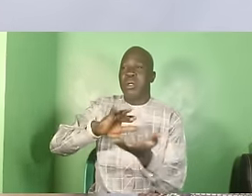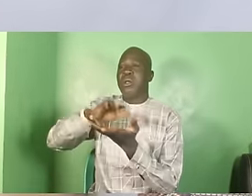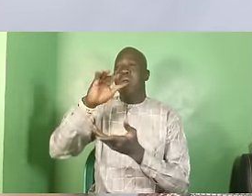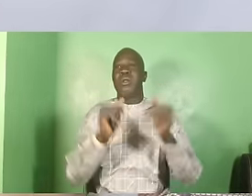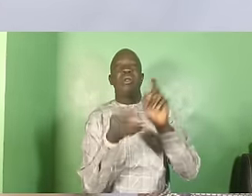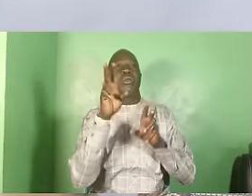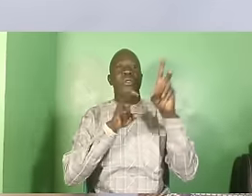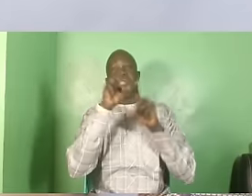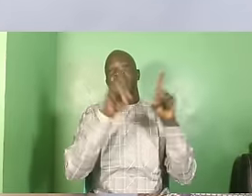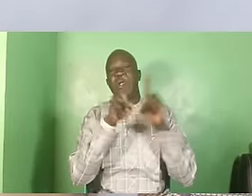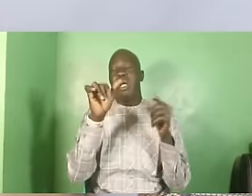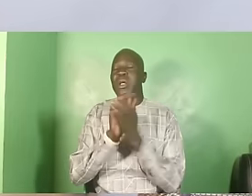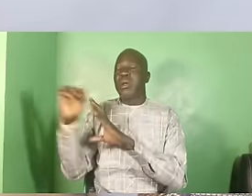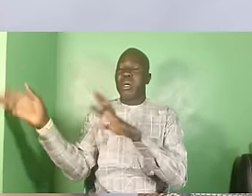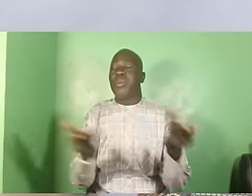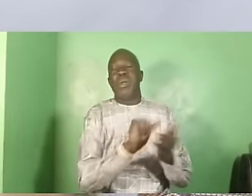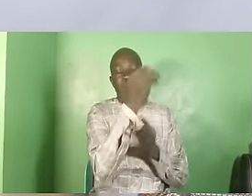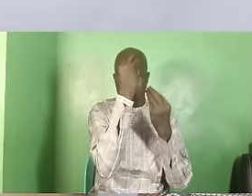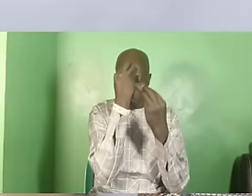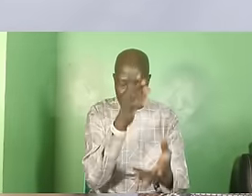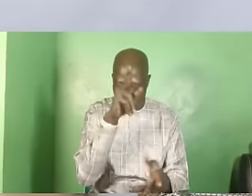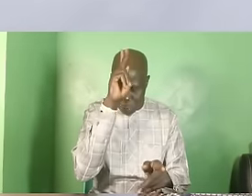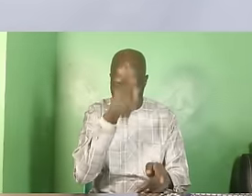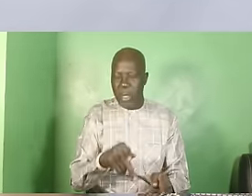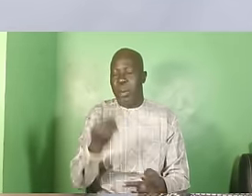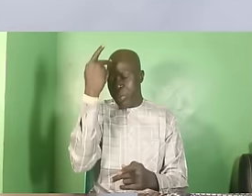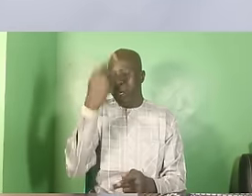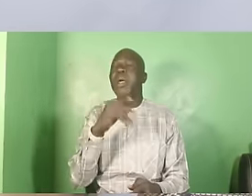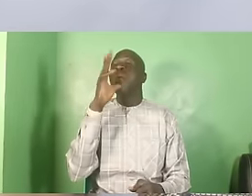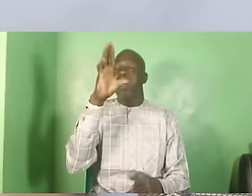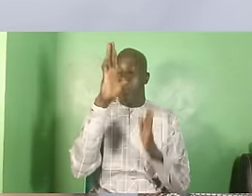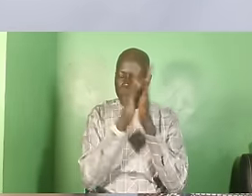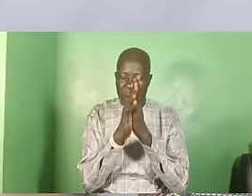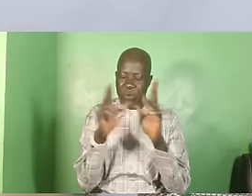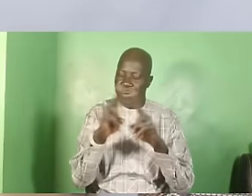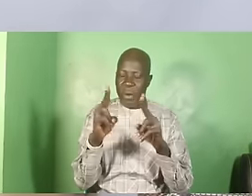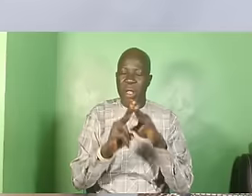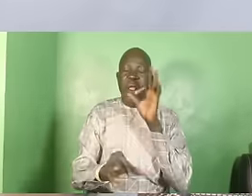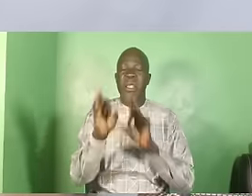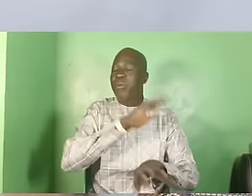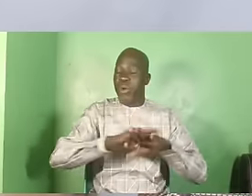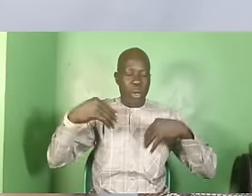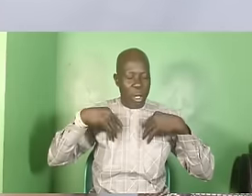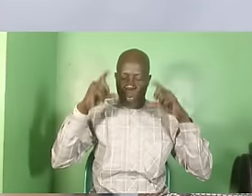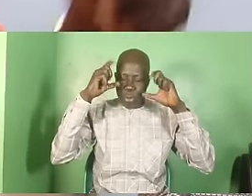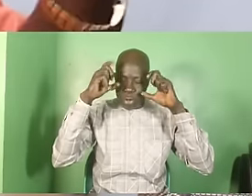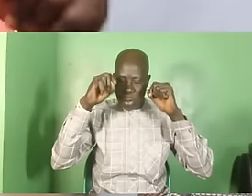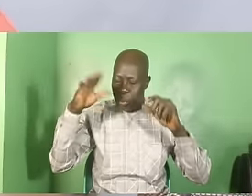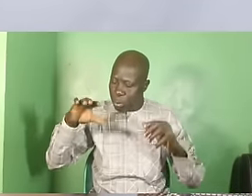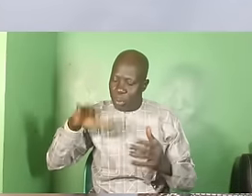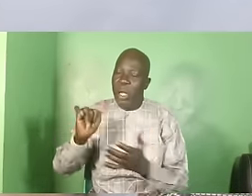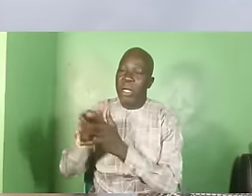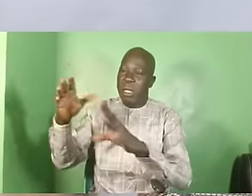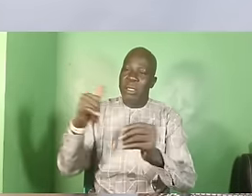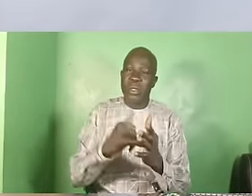to shine. Omo mo fu obi ni owo ni. The children will respect parents. Mo me gbadu ayara. Mo me pray the prayer very. Tell about the photo omo e. You don't have your